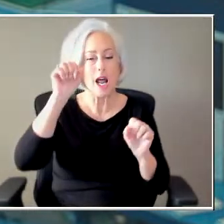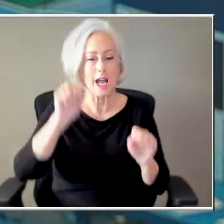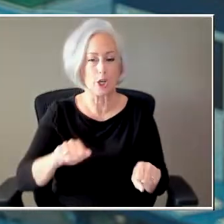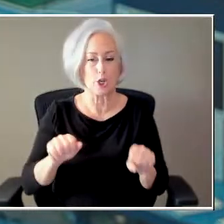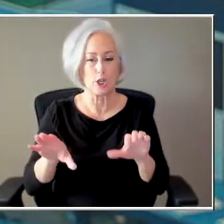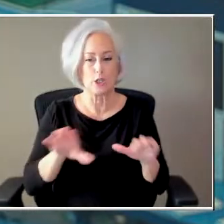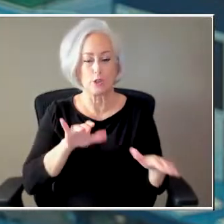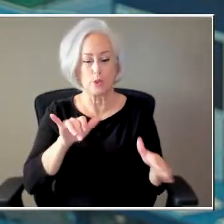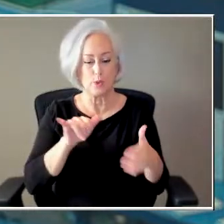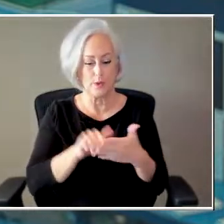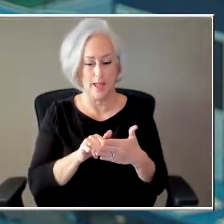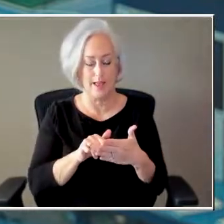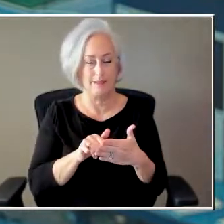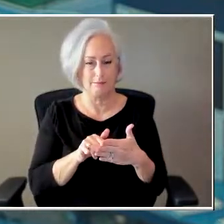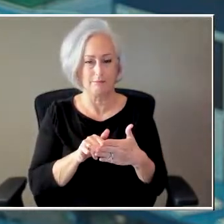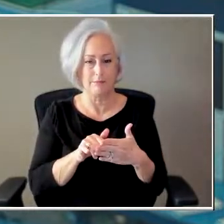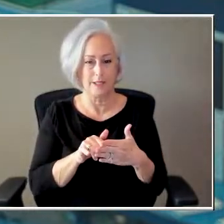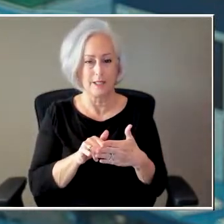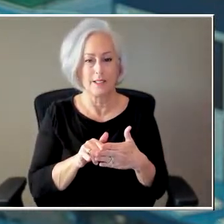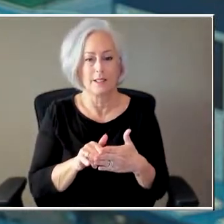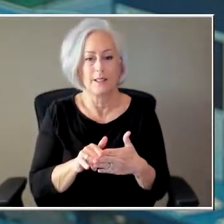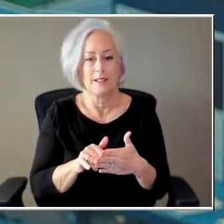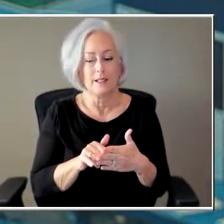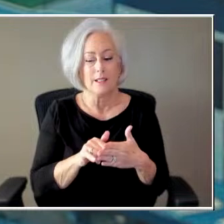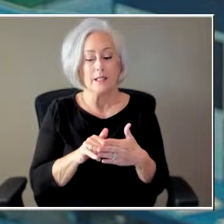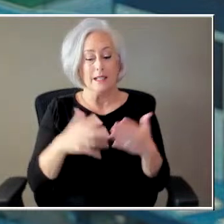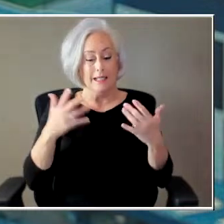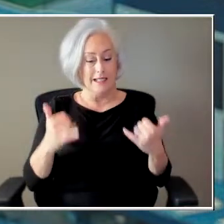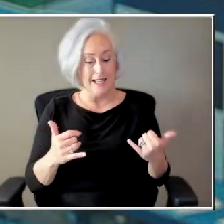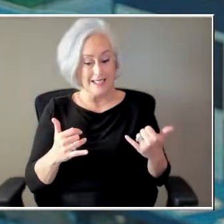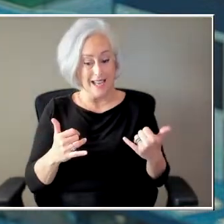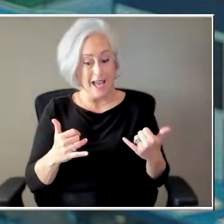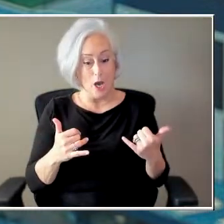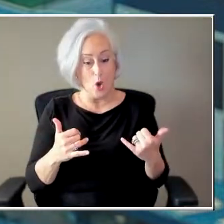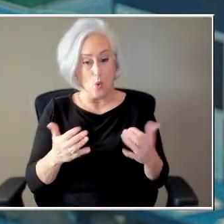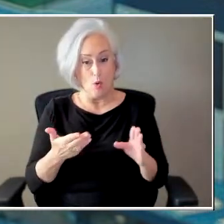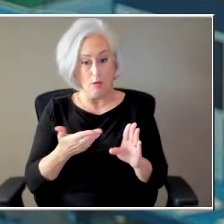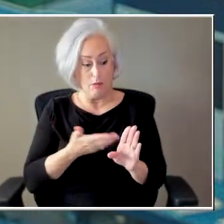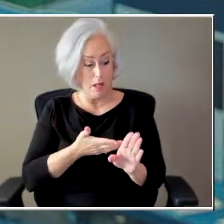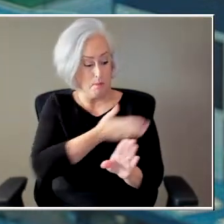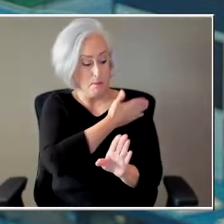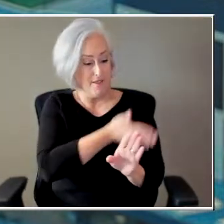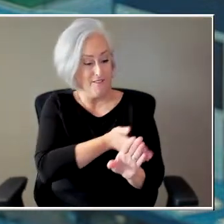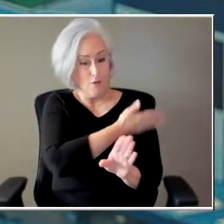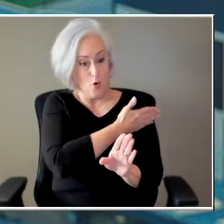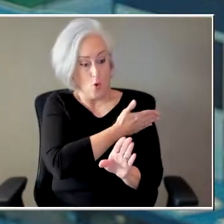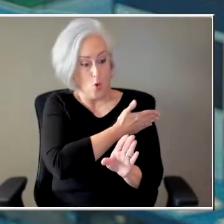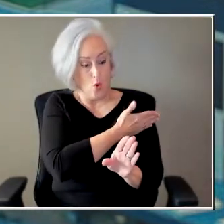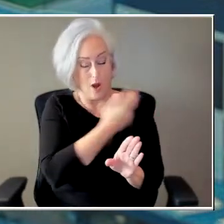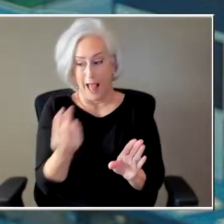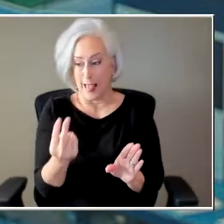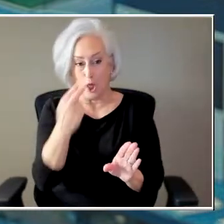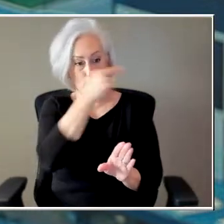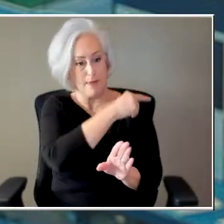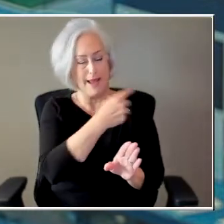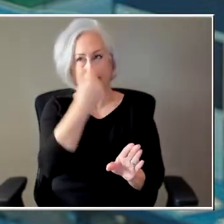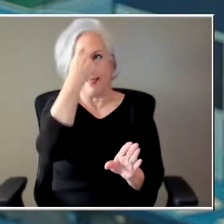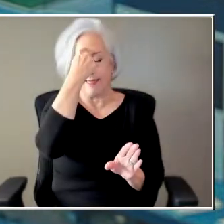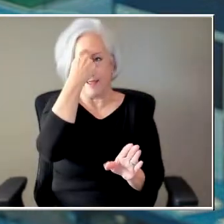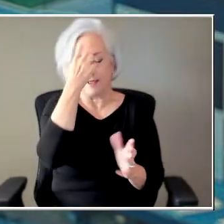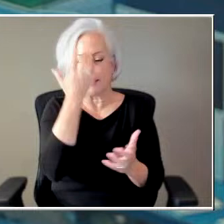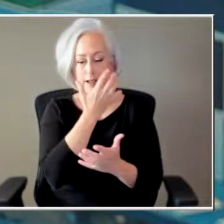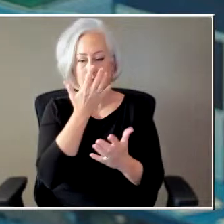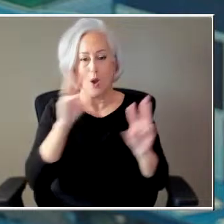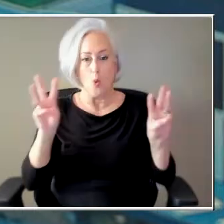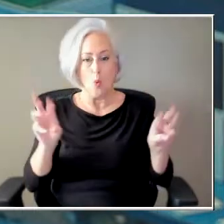things. And, being on the other side, I look back and I'm like, wow, like I really do have the strength